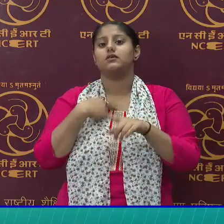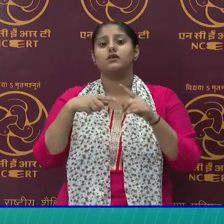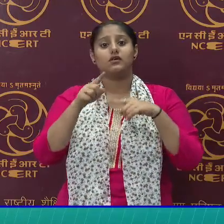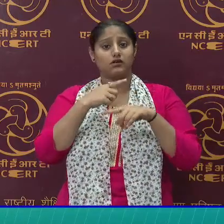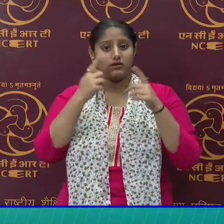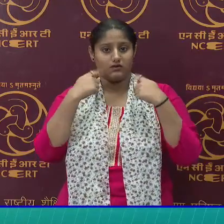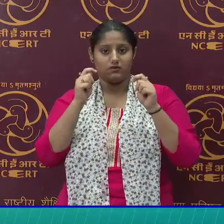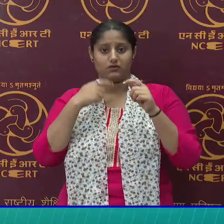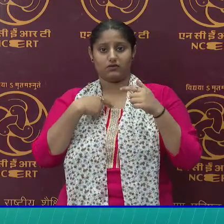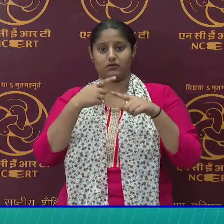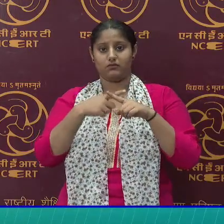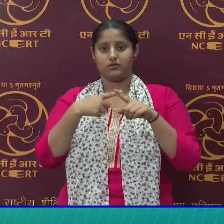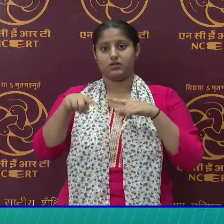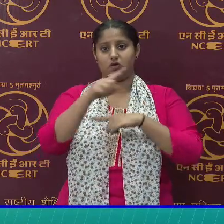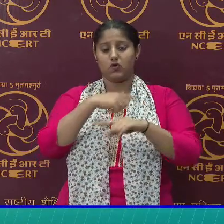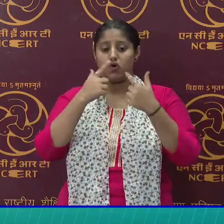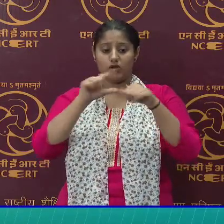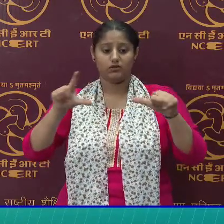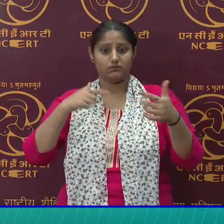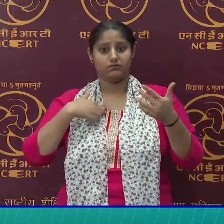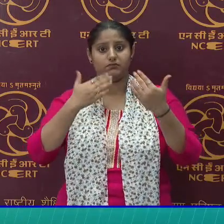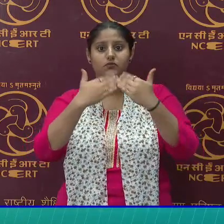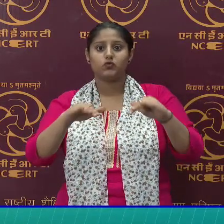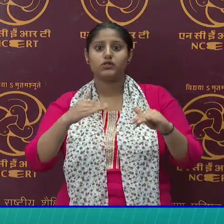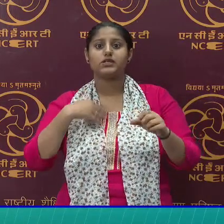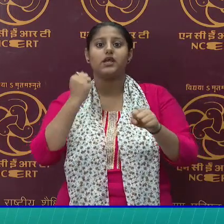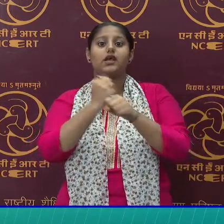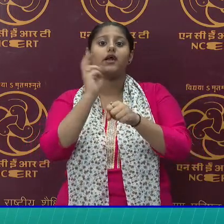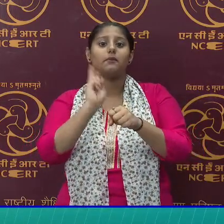we want is correct grammar and